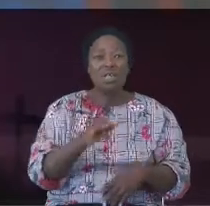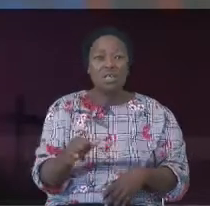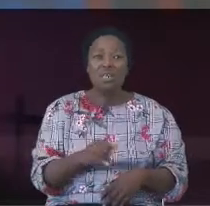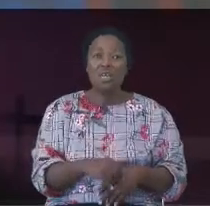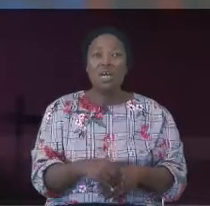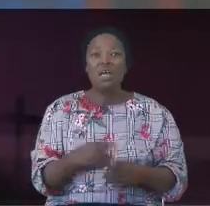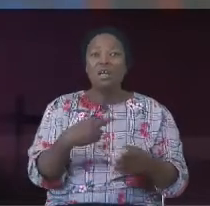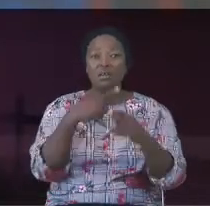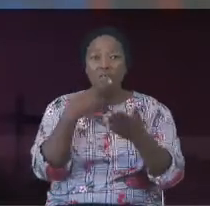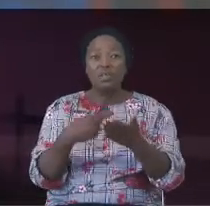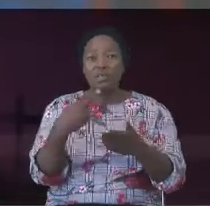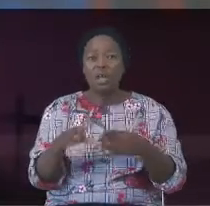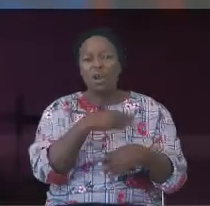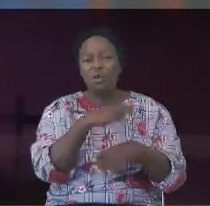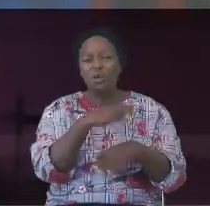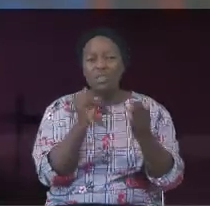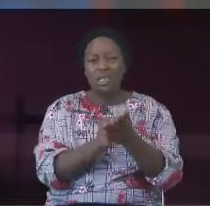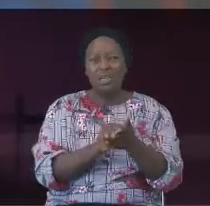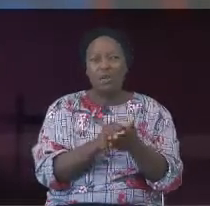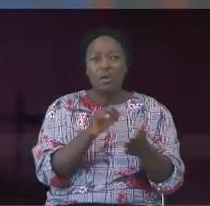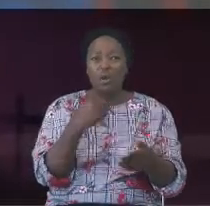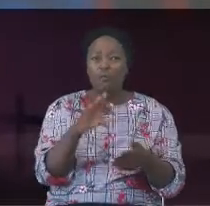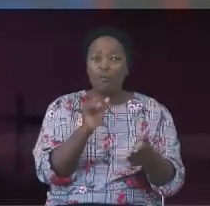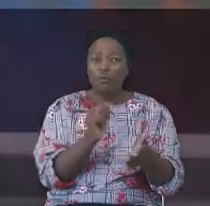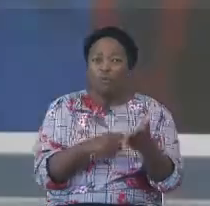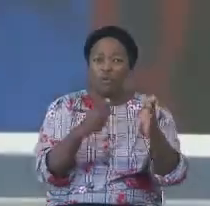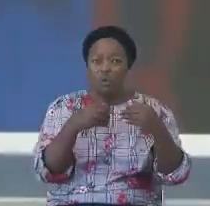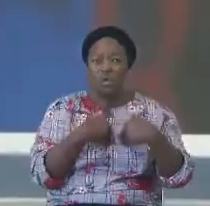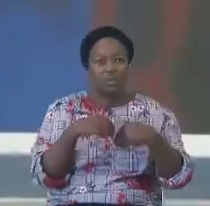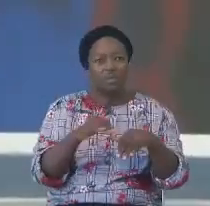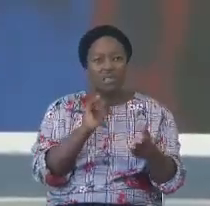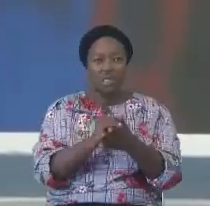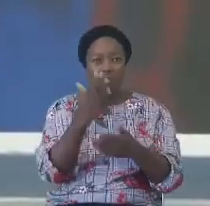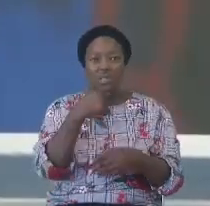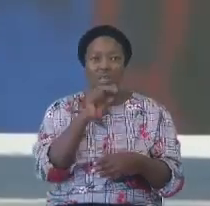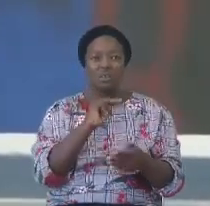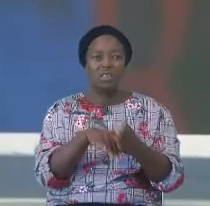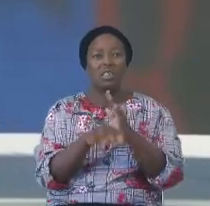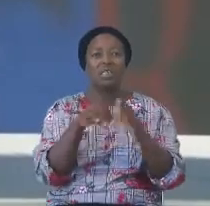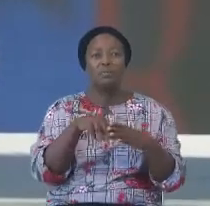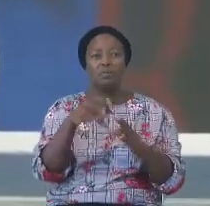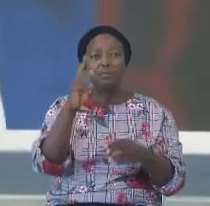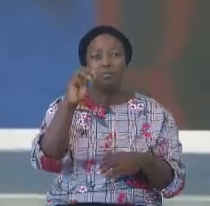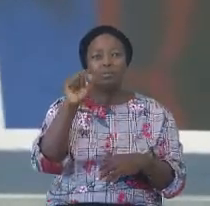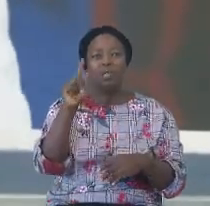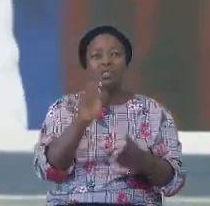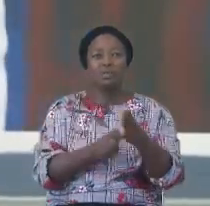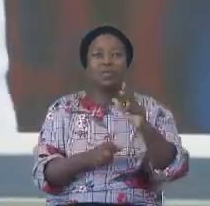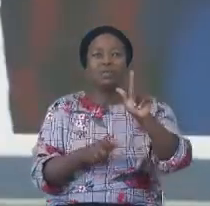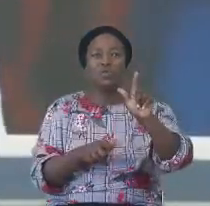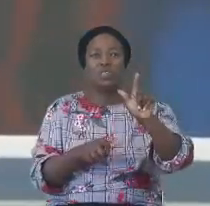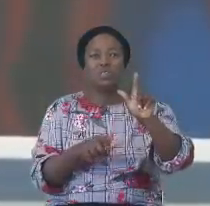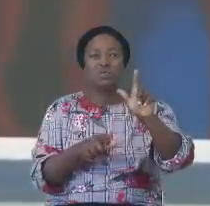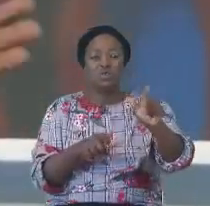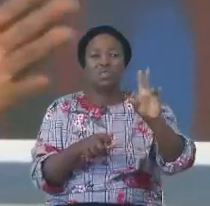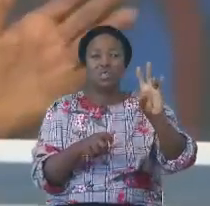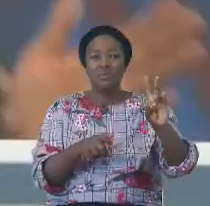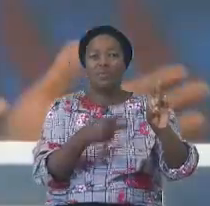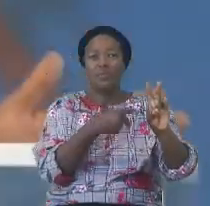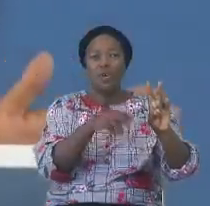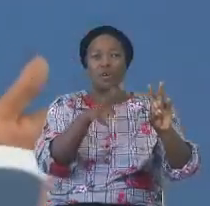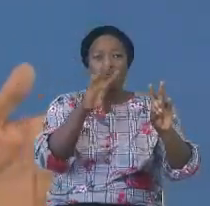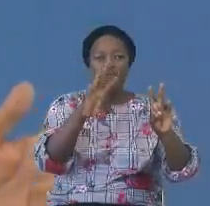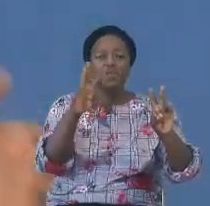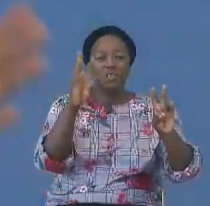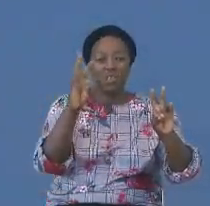punishment, all the pressure, all the eternal consequence of what you have done. That's why he said in Matthew